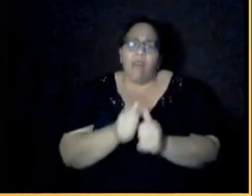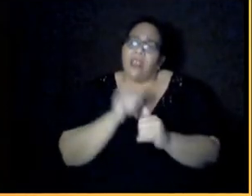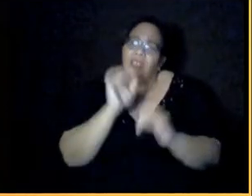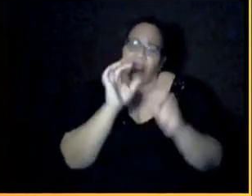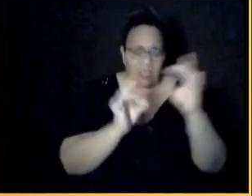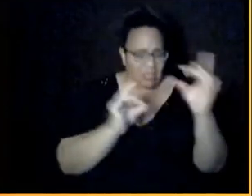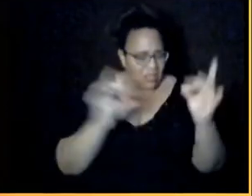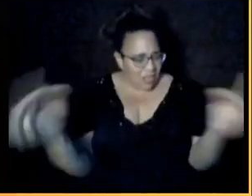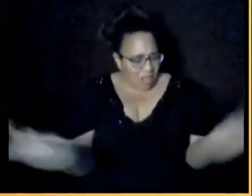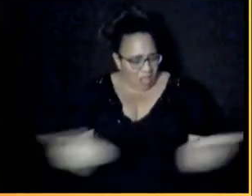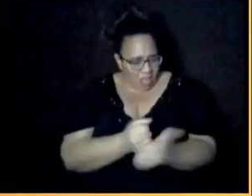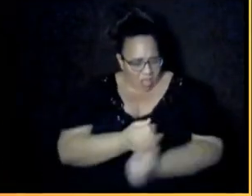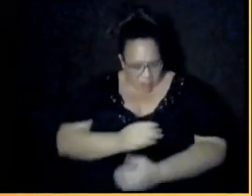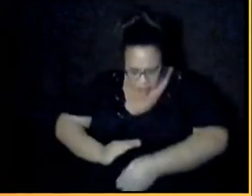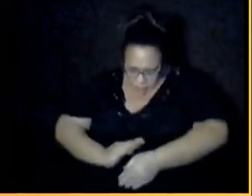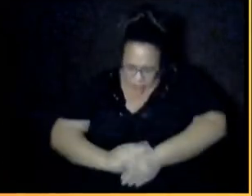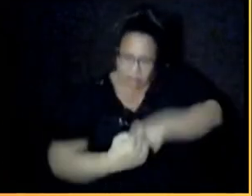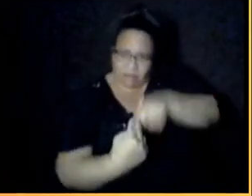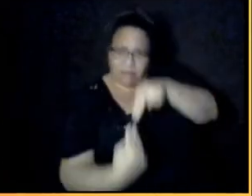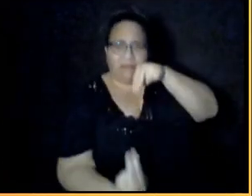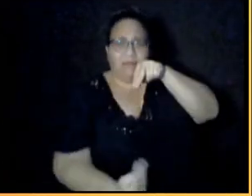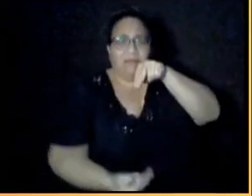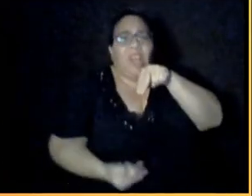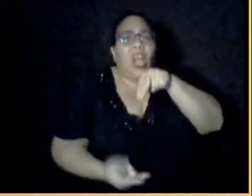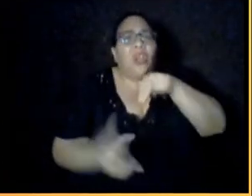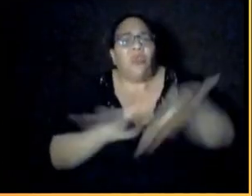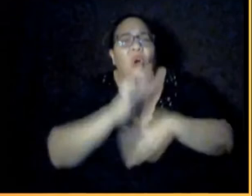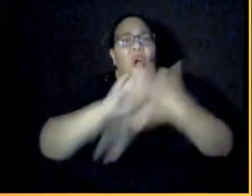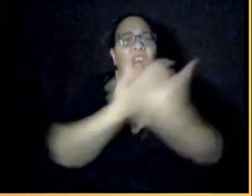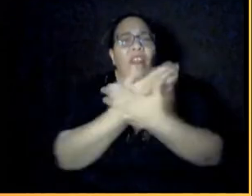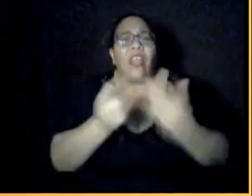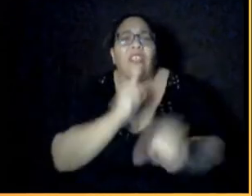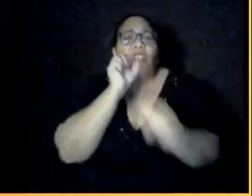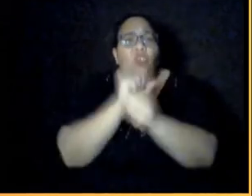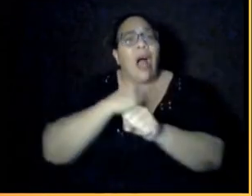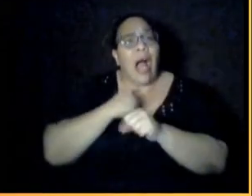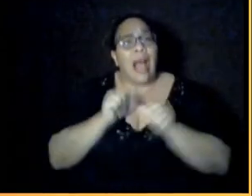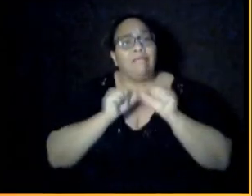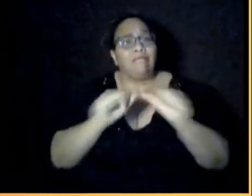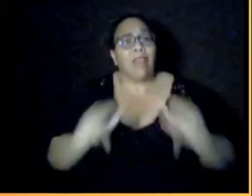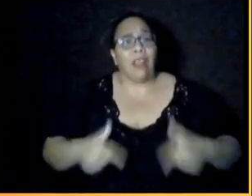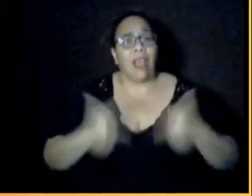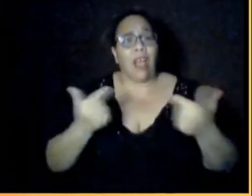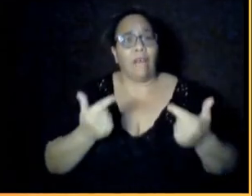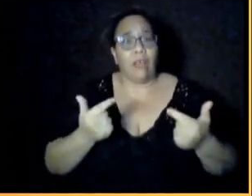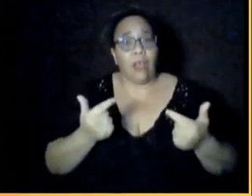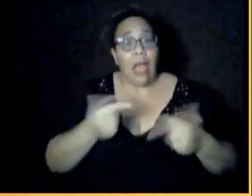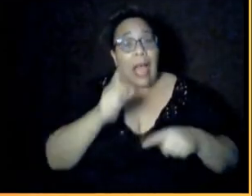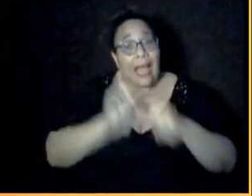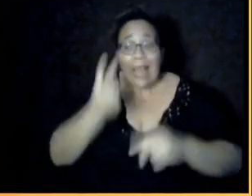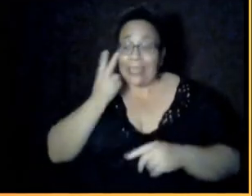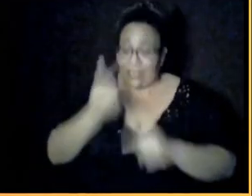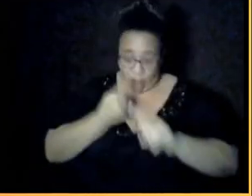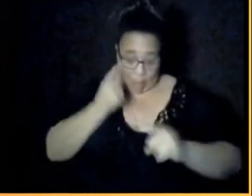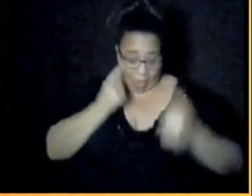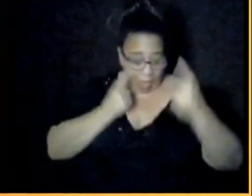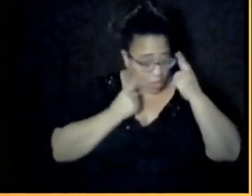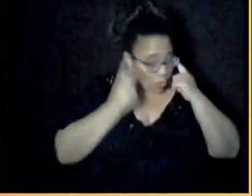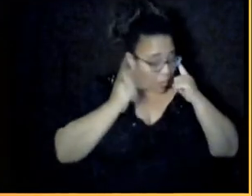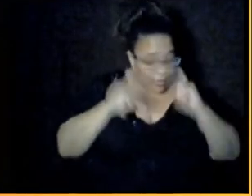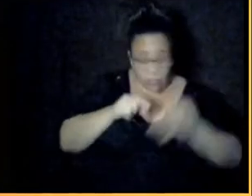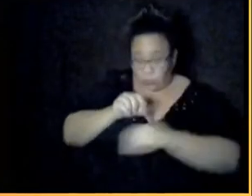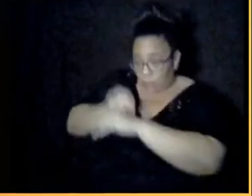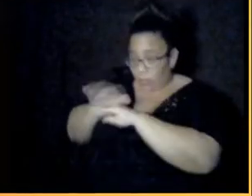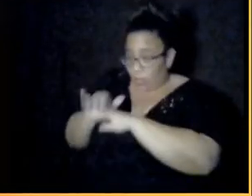tired to do of all these things to make sure I'm alive. I couldn't see it come down my eyes, so I had to make the sags cry.